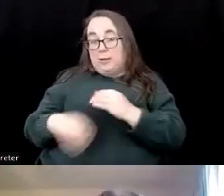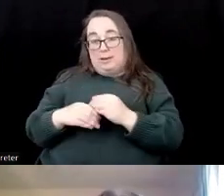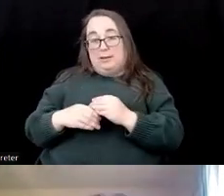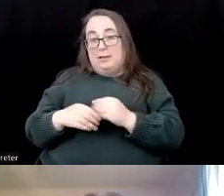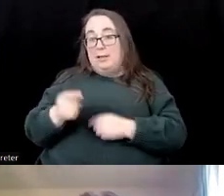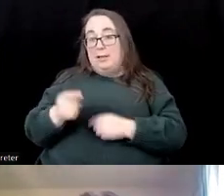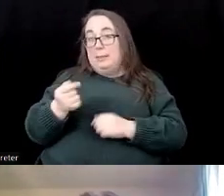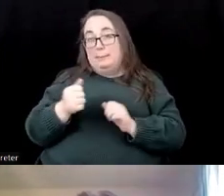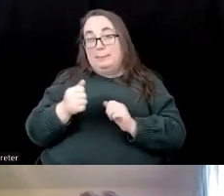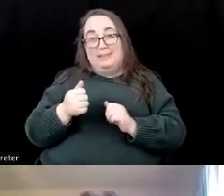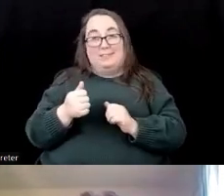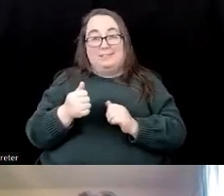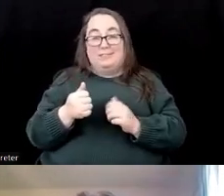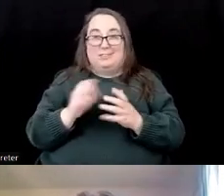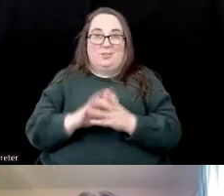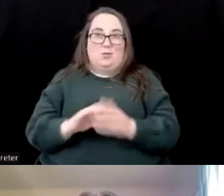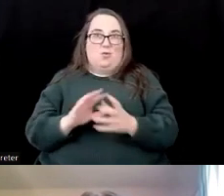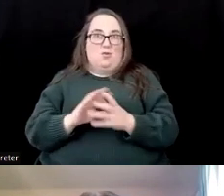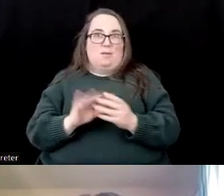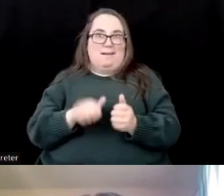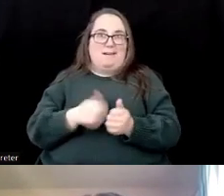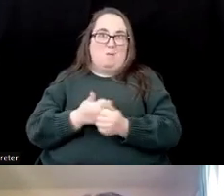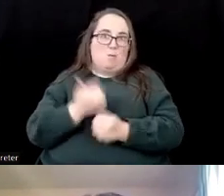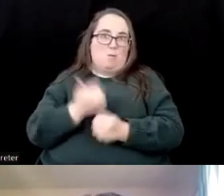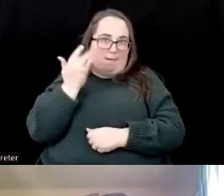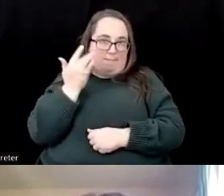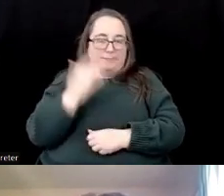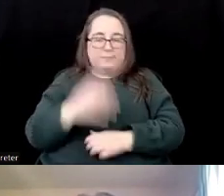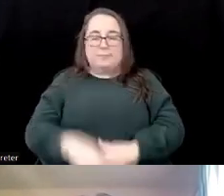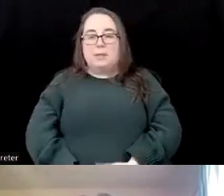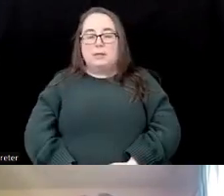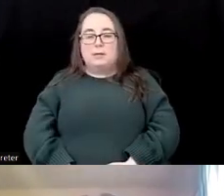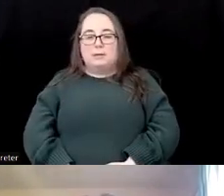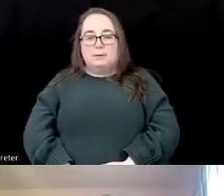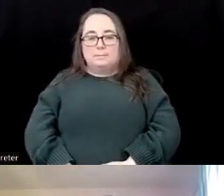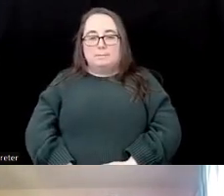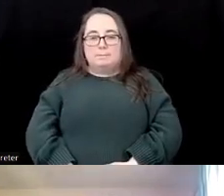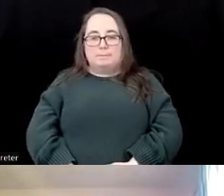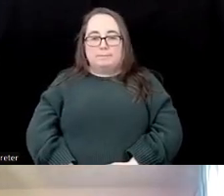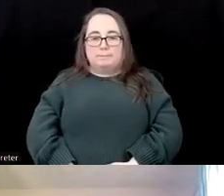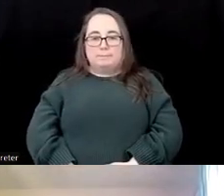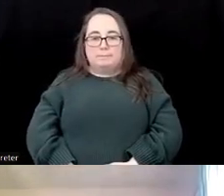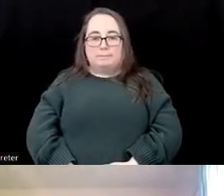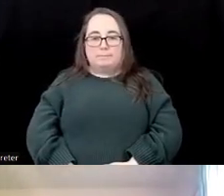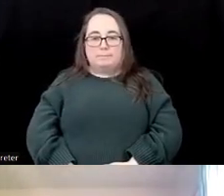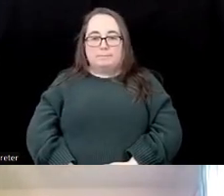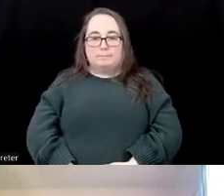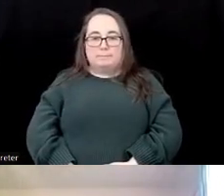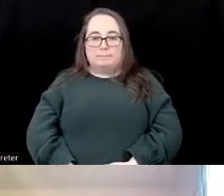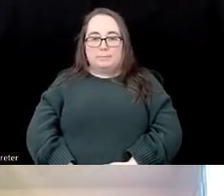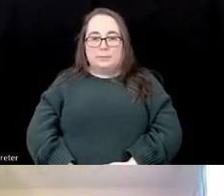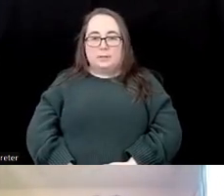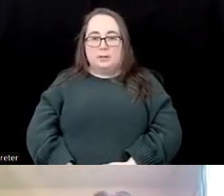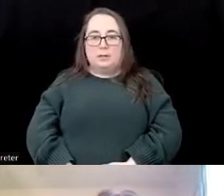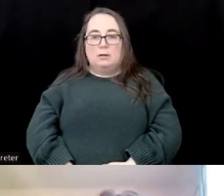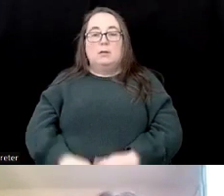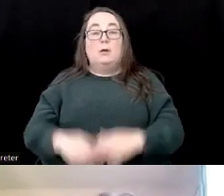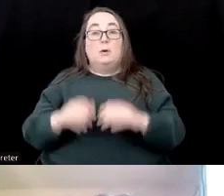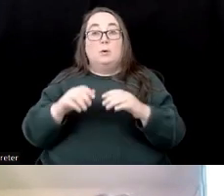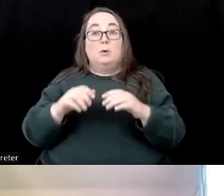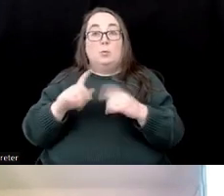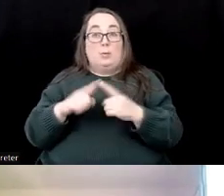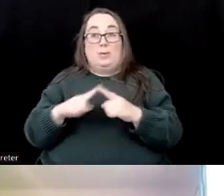of backstory, which is when we first started through rebalancing